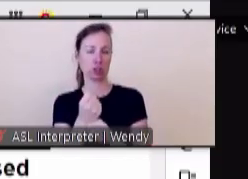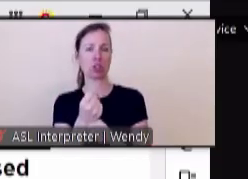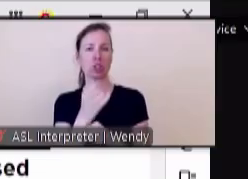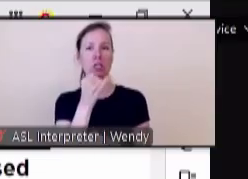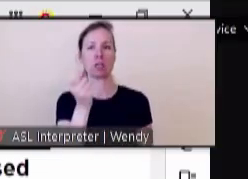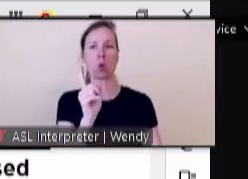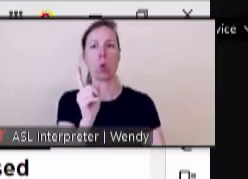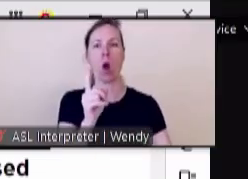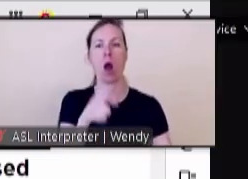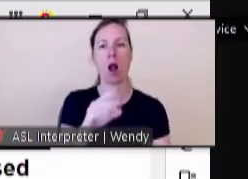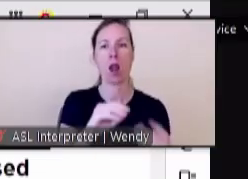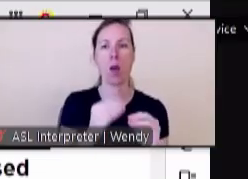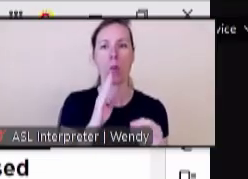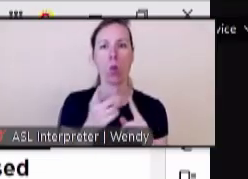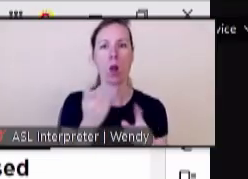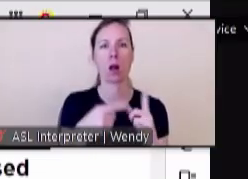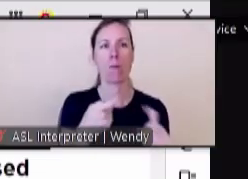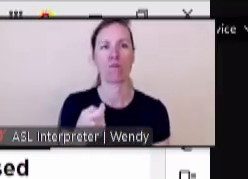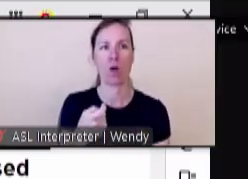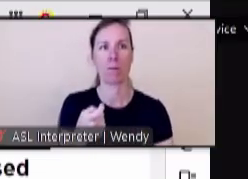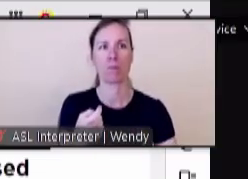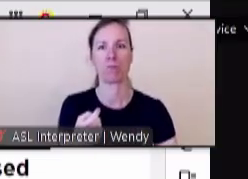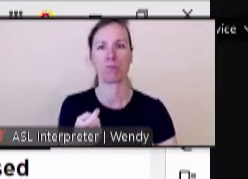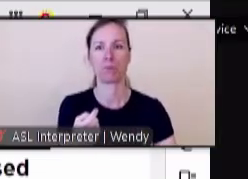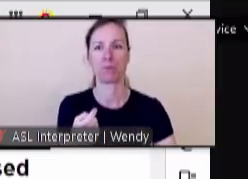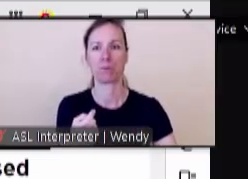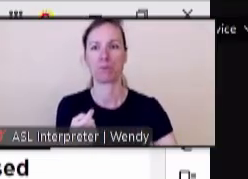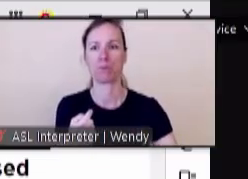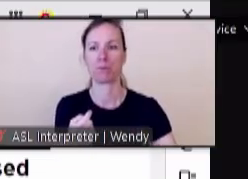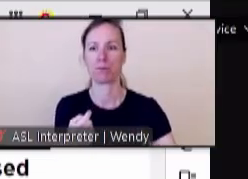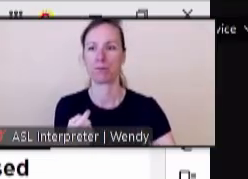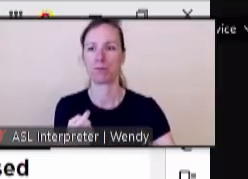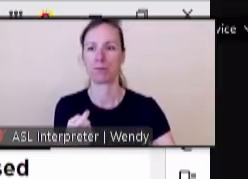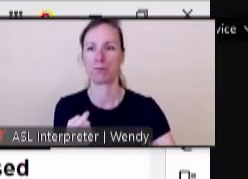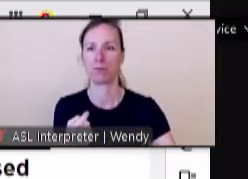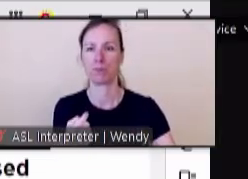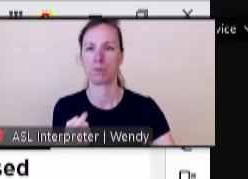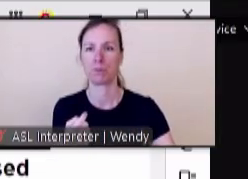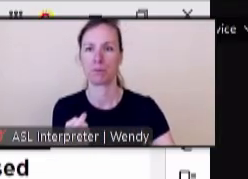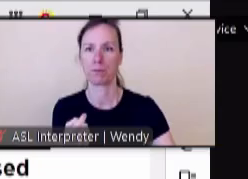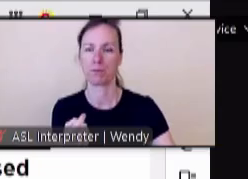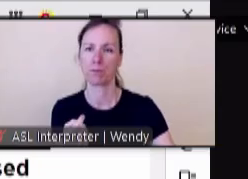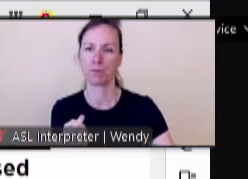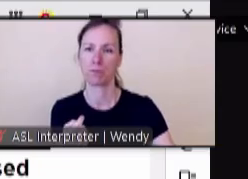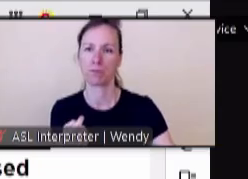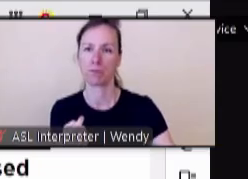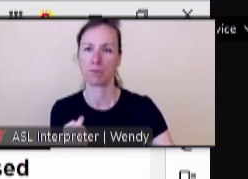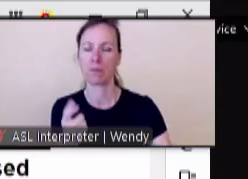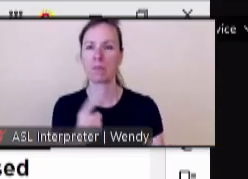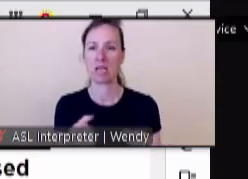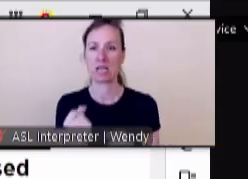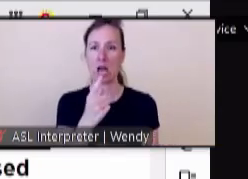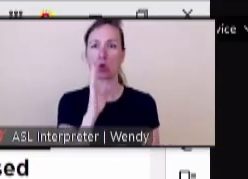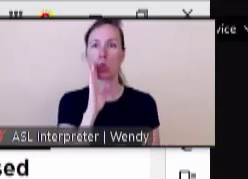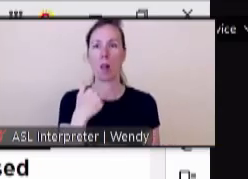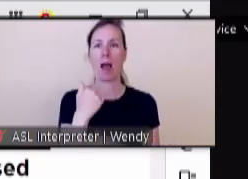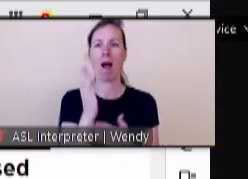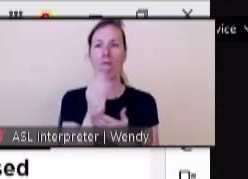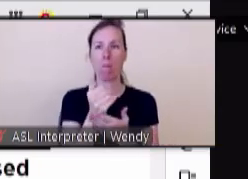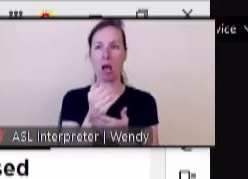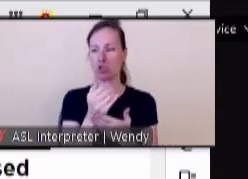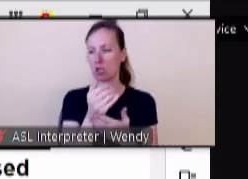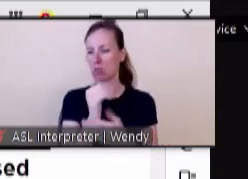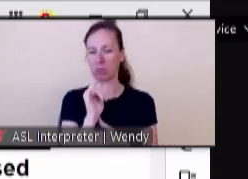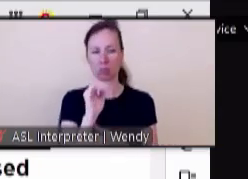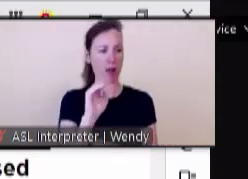will come from. Got it. Next year, this number will have budget implications because of the latter part of the year